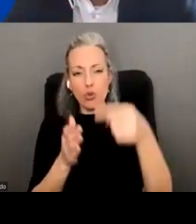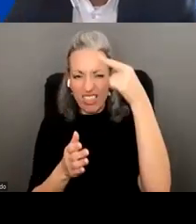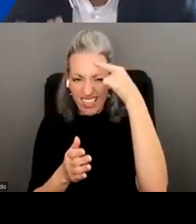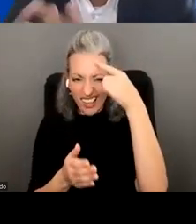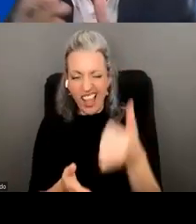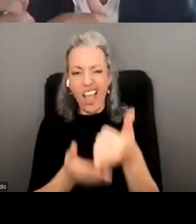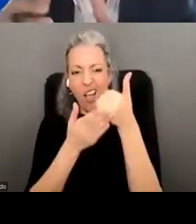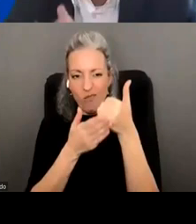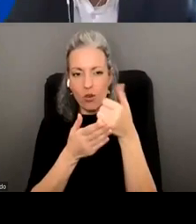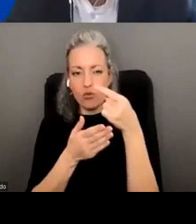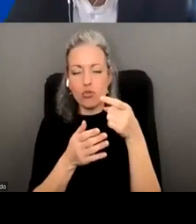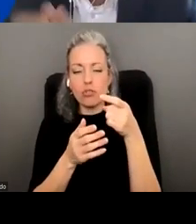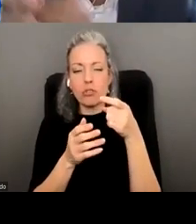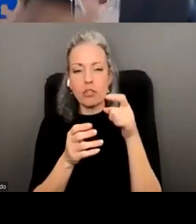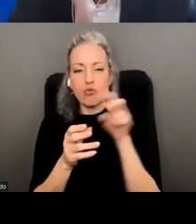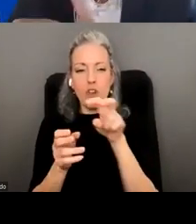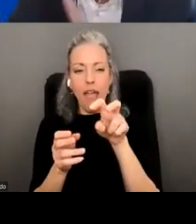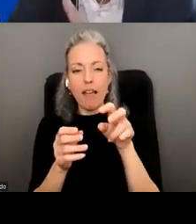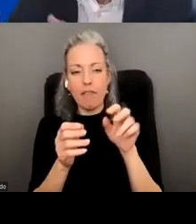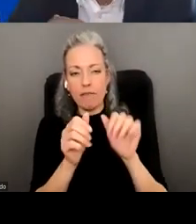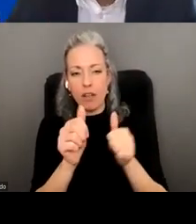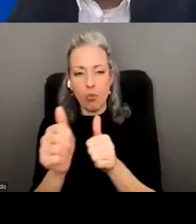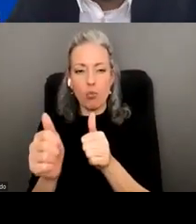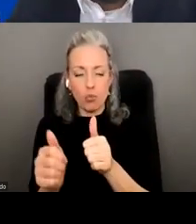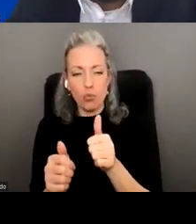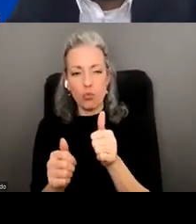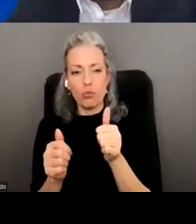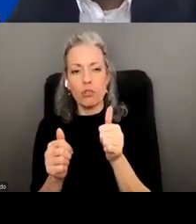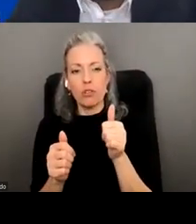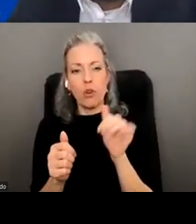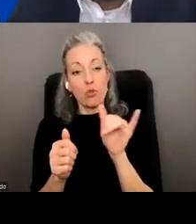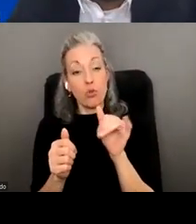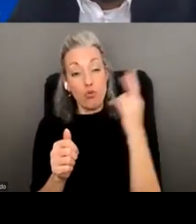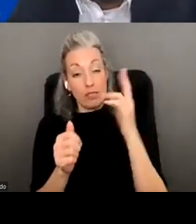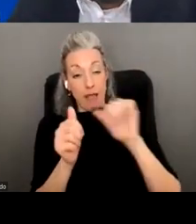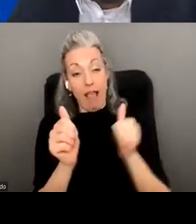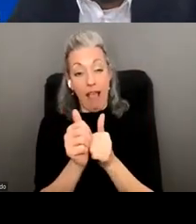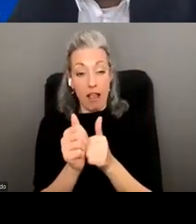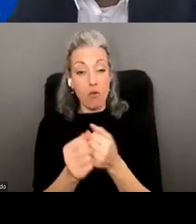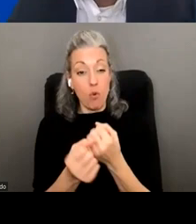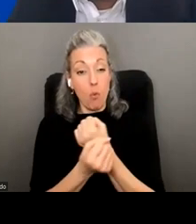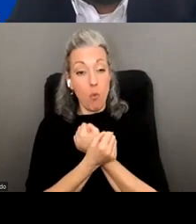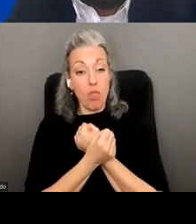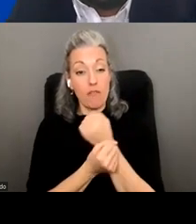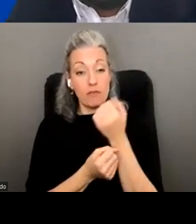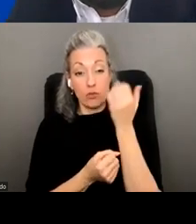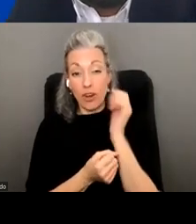should be tracking in terms of the equity index, and of course the potential drivers as well. Love to hear about that. And